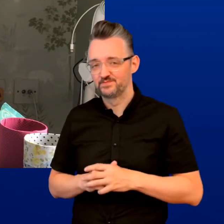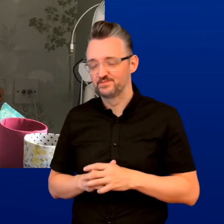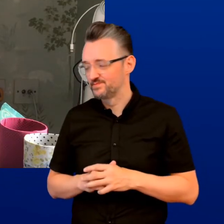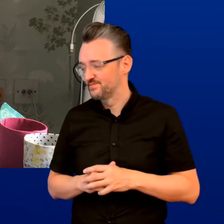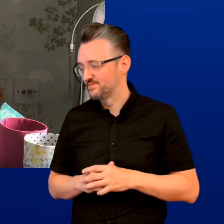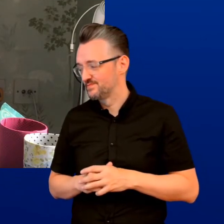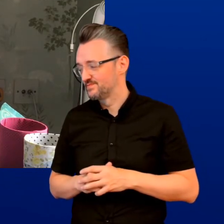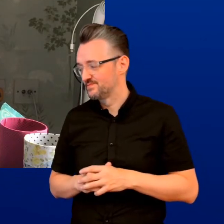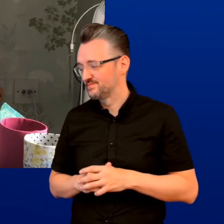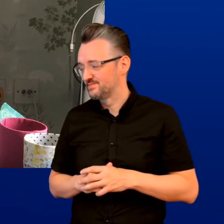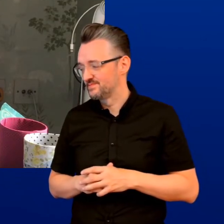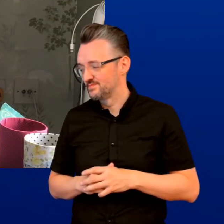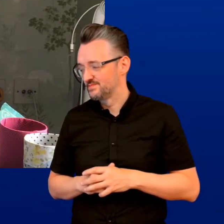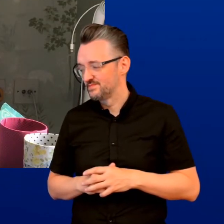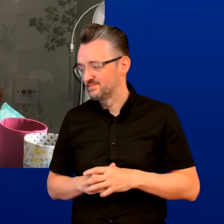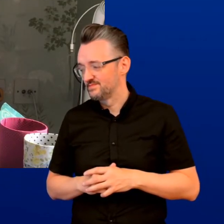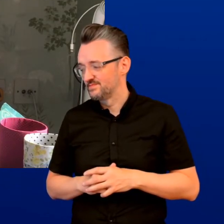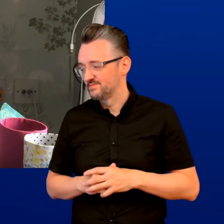Yeah.